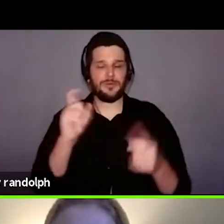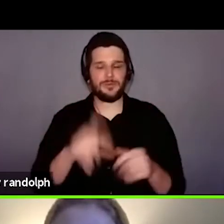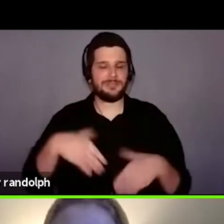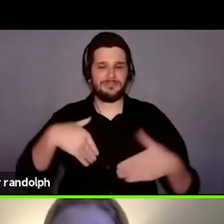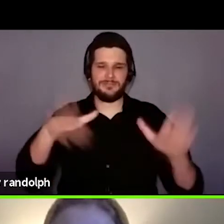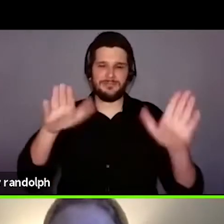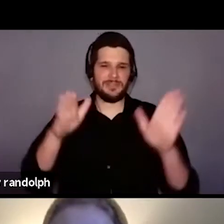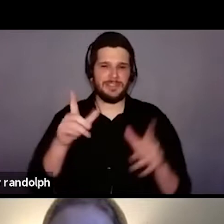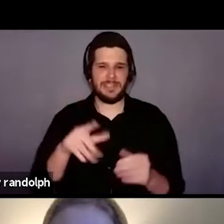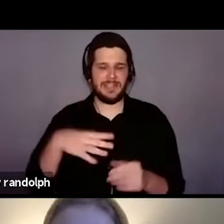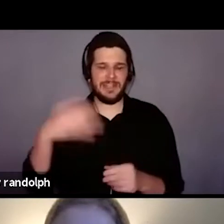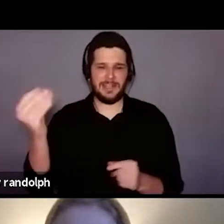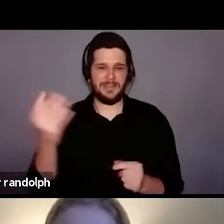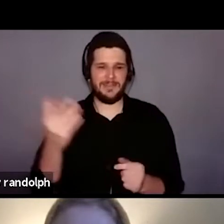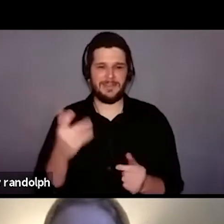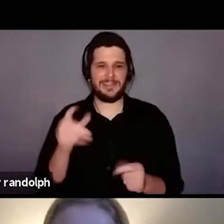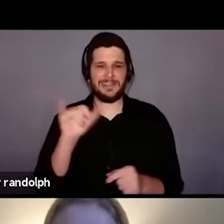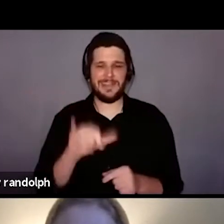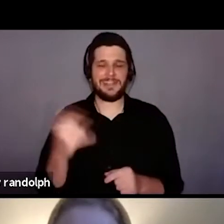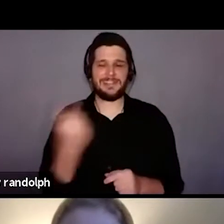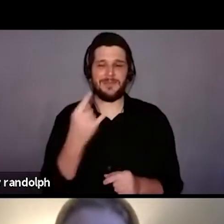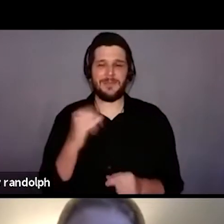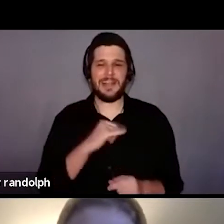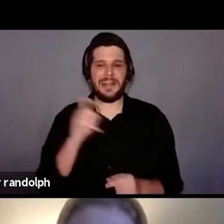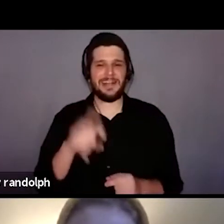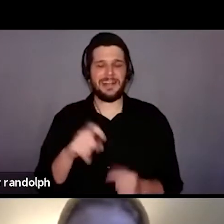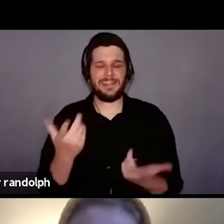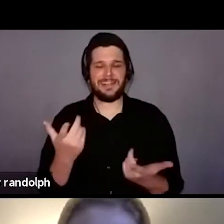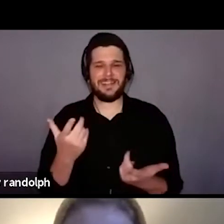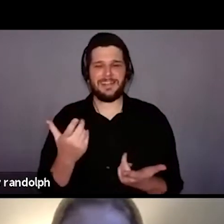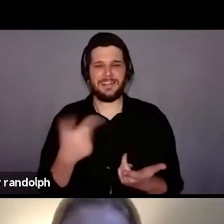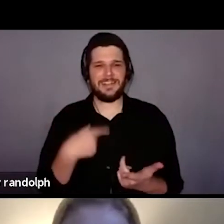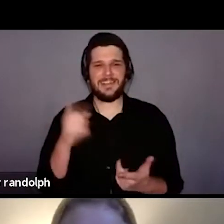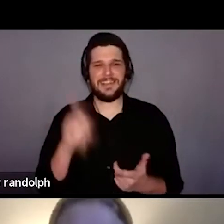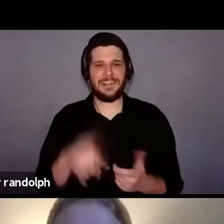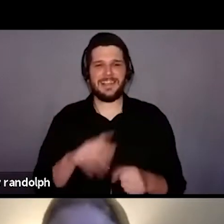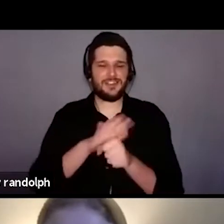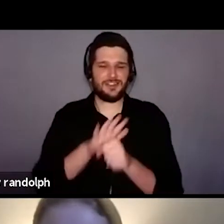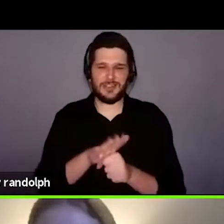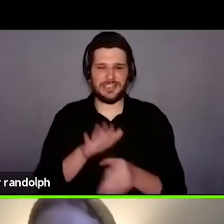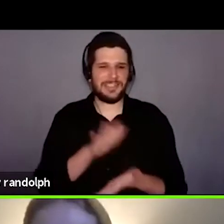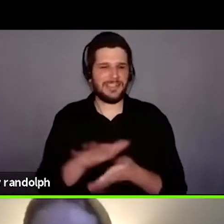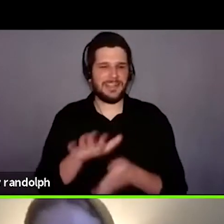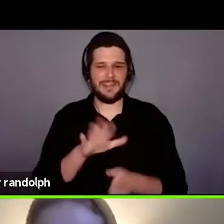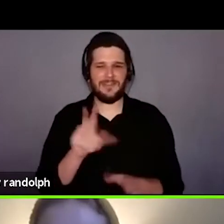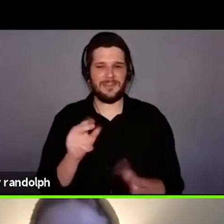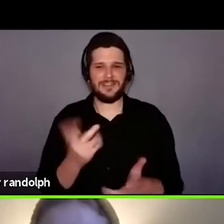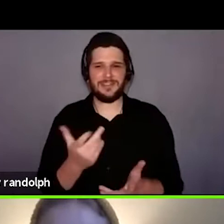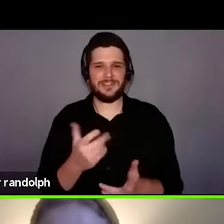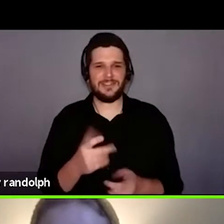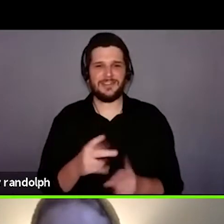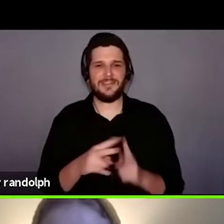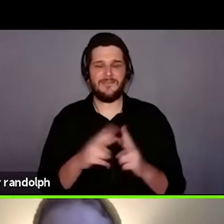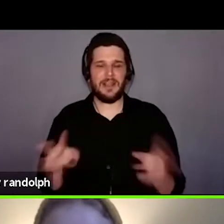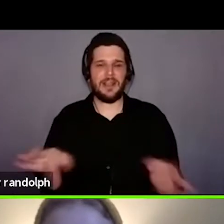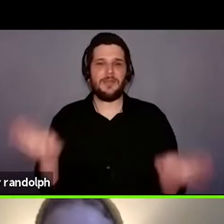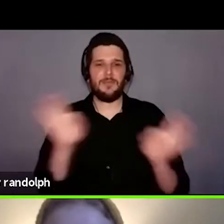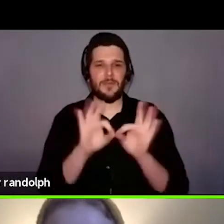that's something that I can't really stress enough, say enough. Yes. Very, very important.